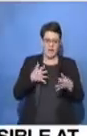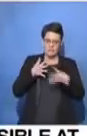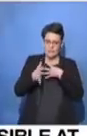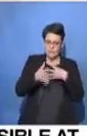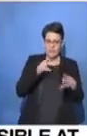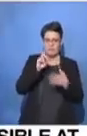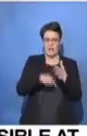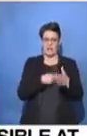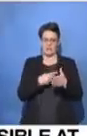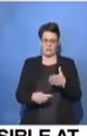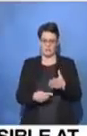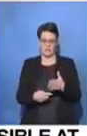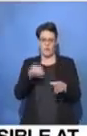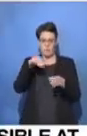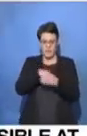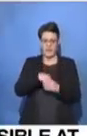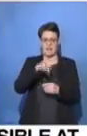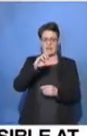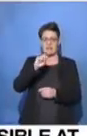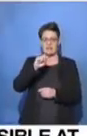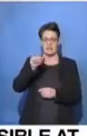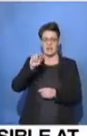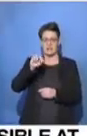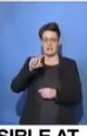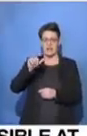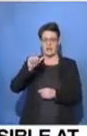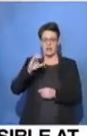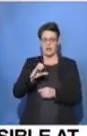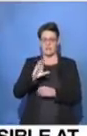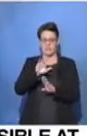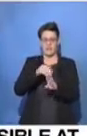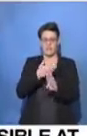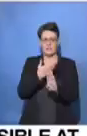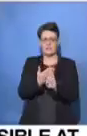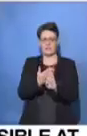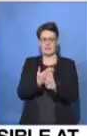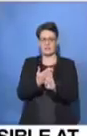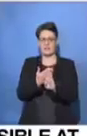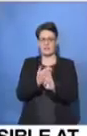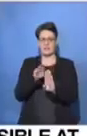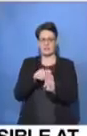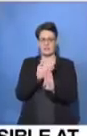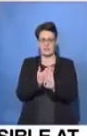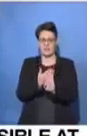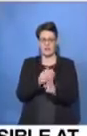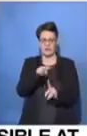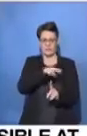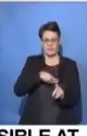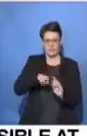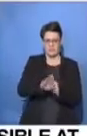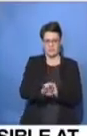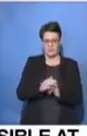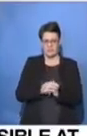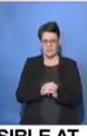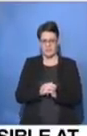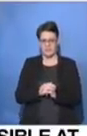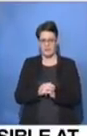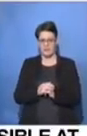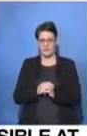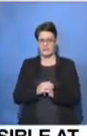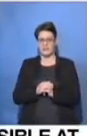transparent elections in the SADC region. The ECF SADC Election Observer Mission to